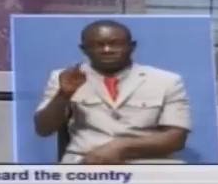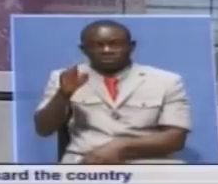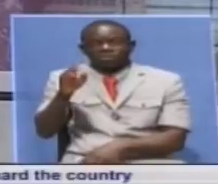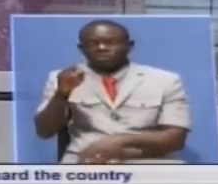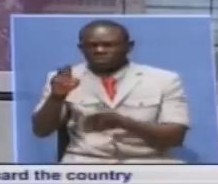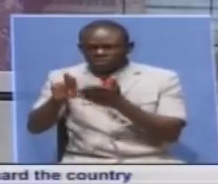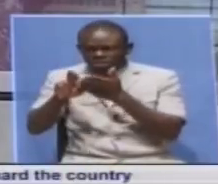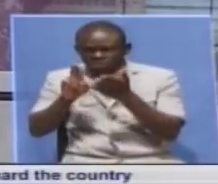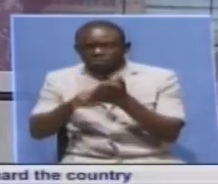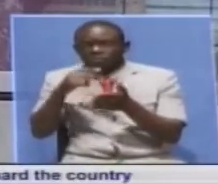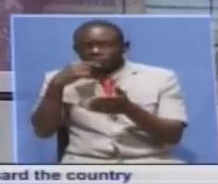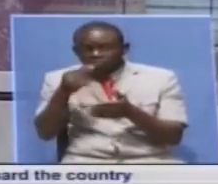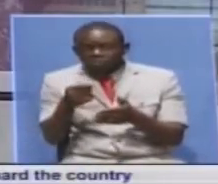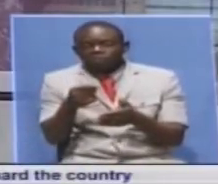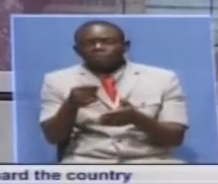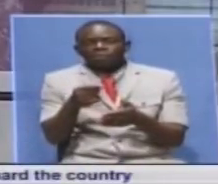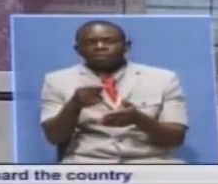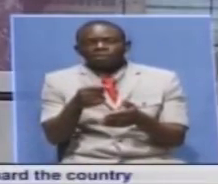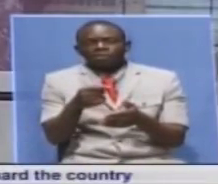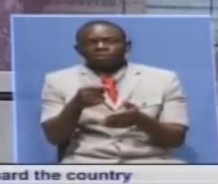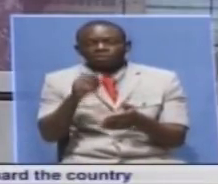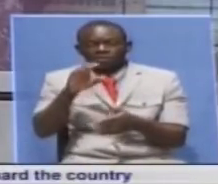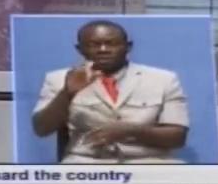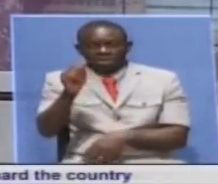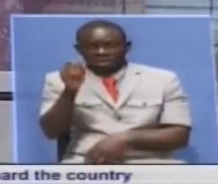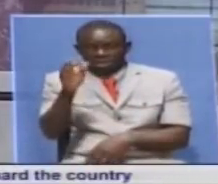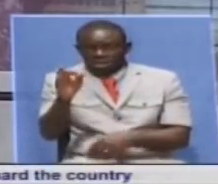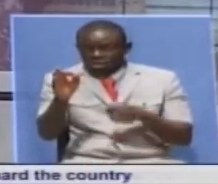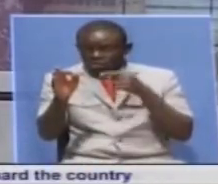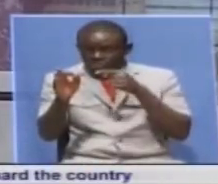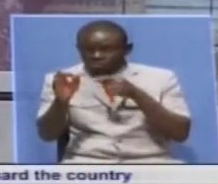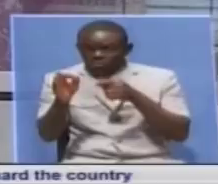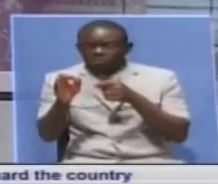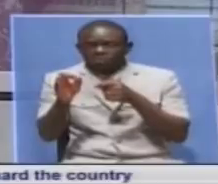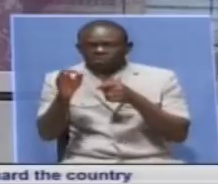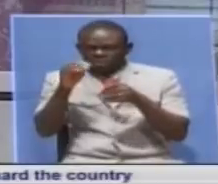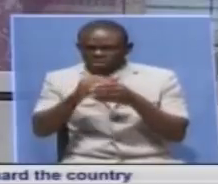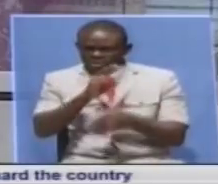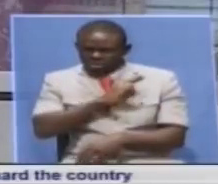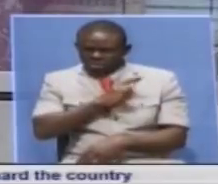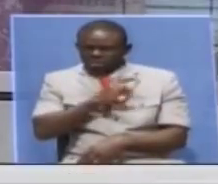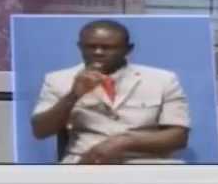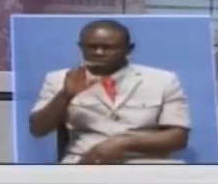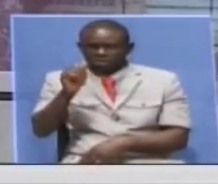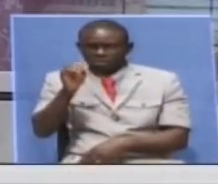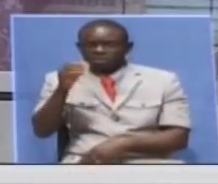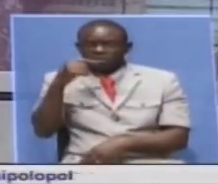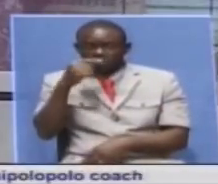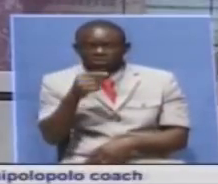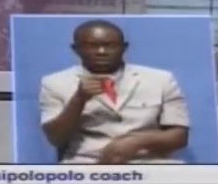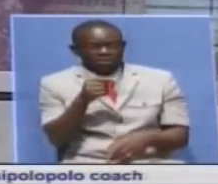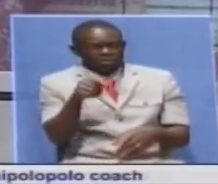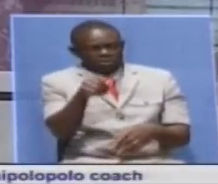chairperson Pierluigi Collina has told reporters in Moscow that the committee selected 17 referees,